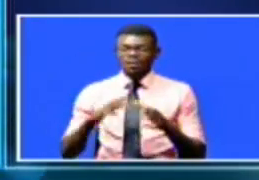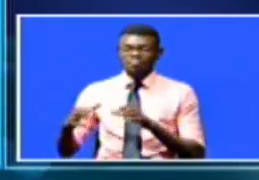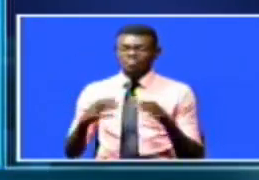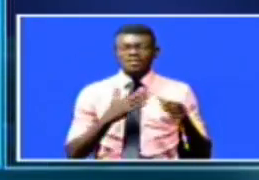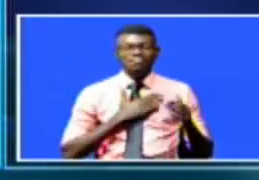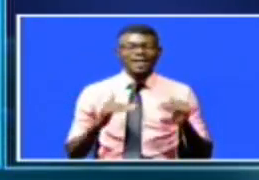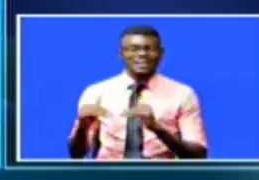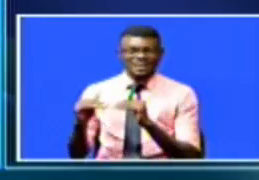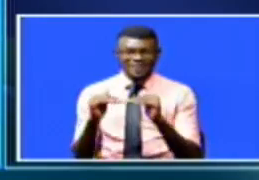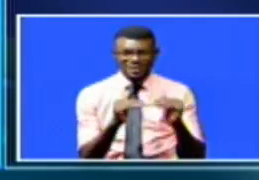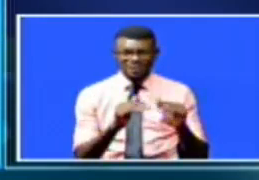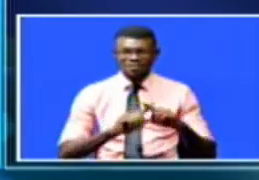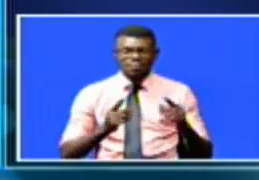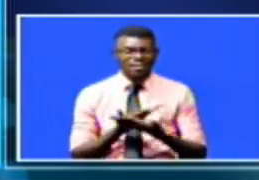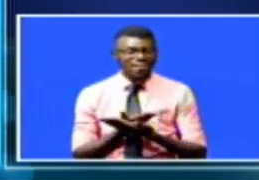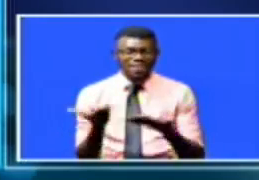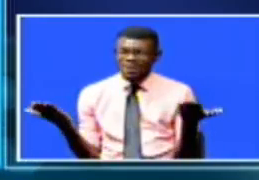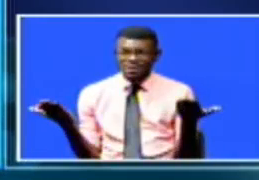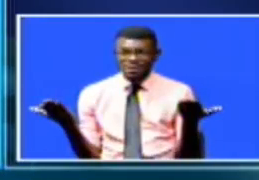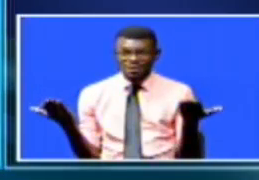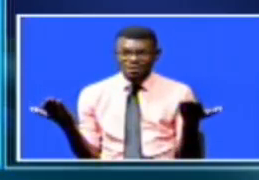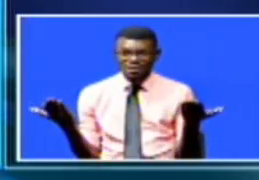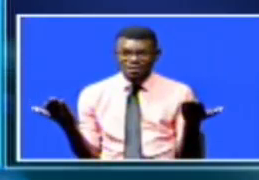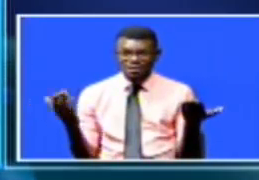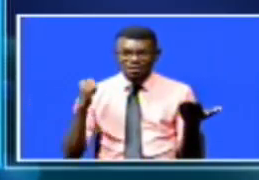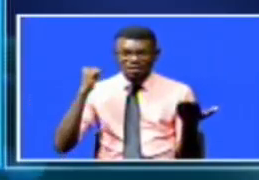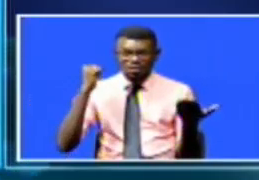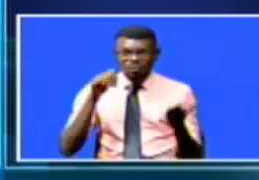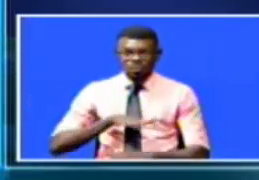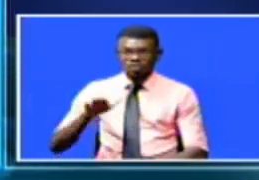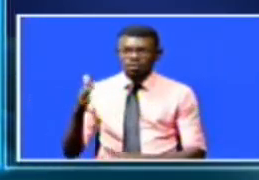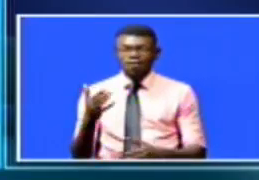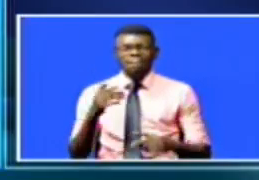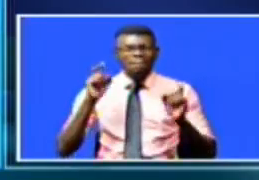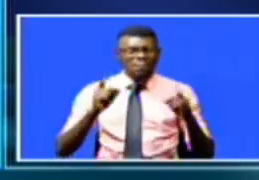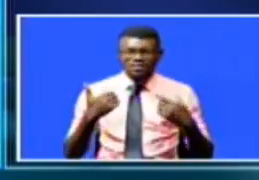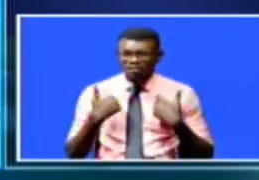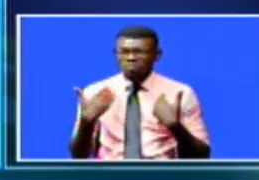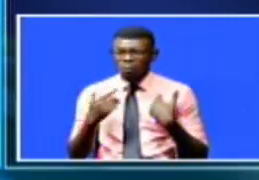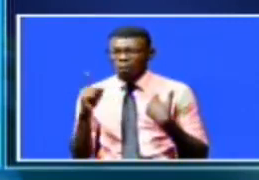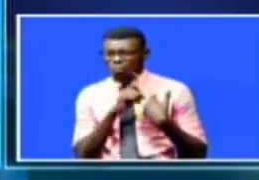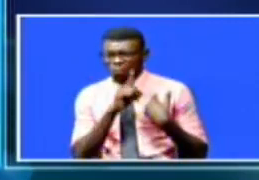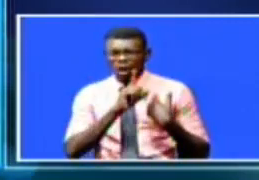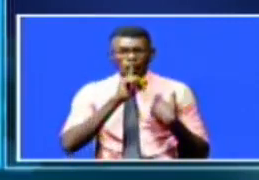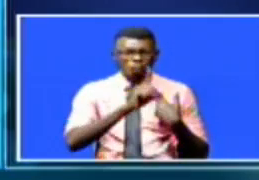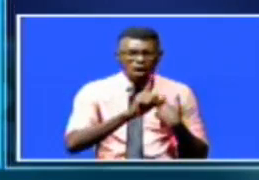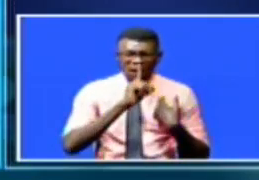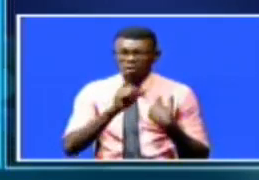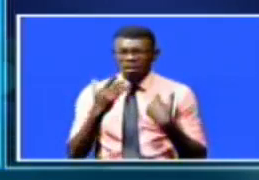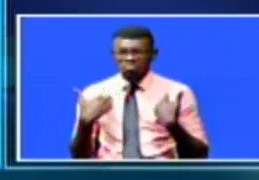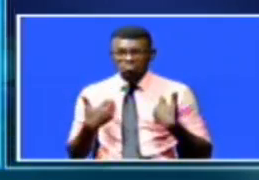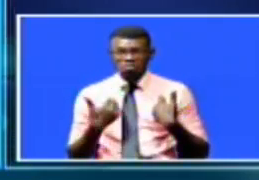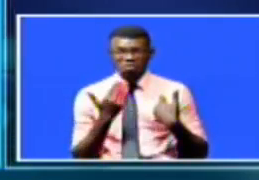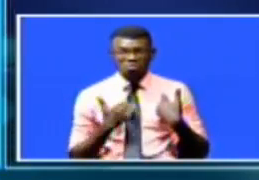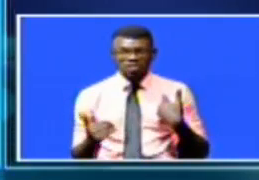But of course, in any political environment, there are dictatorial tactics that tend to creep in. Those